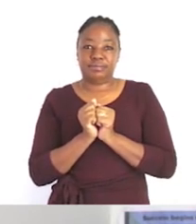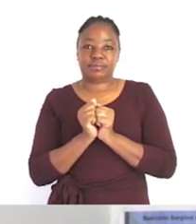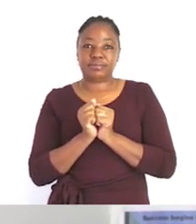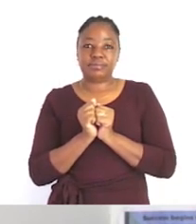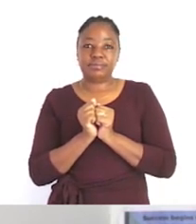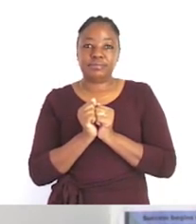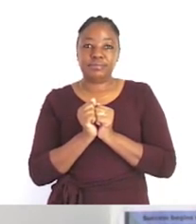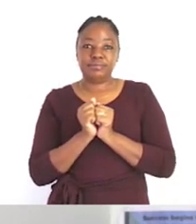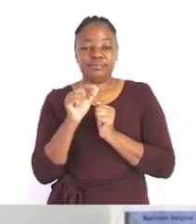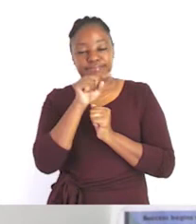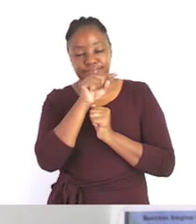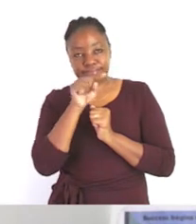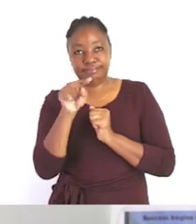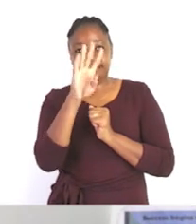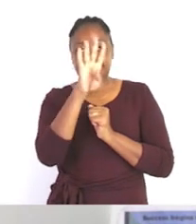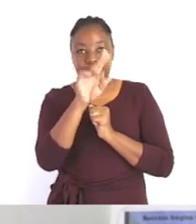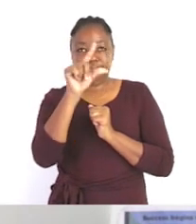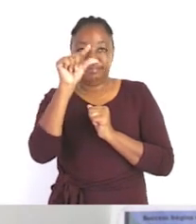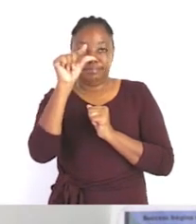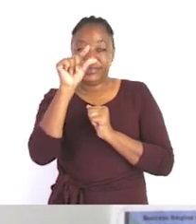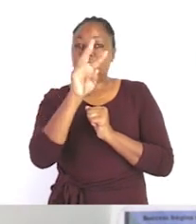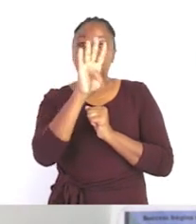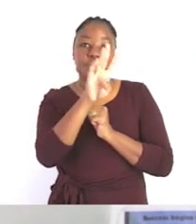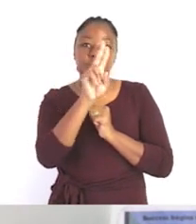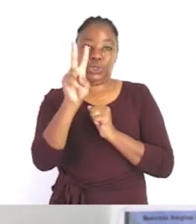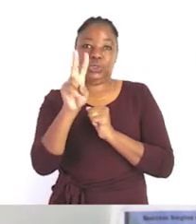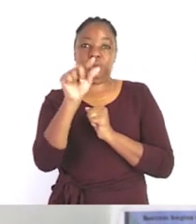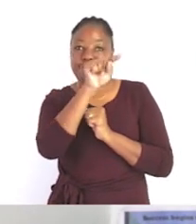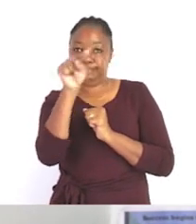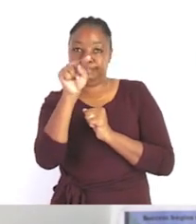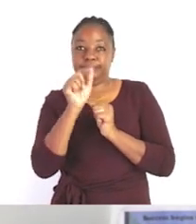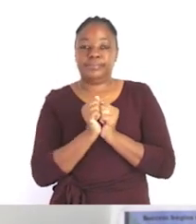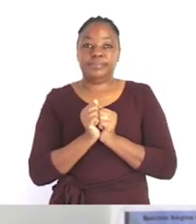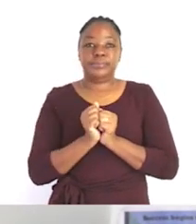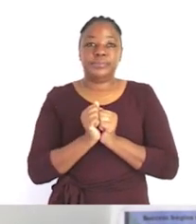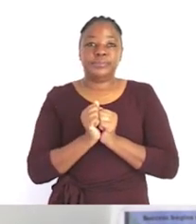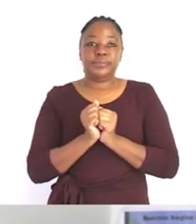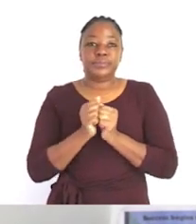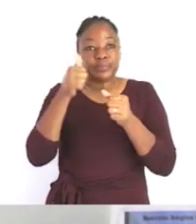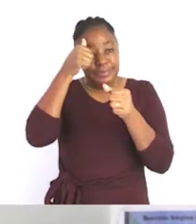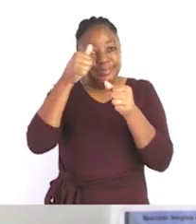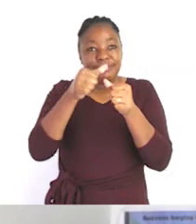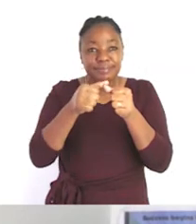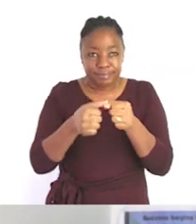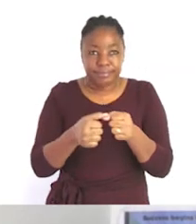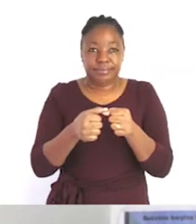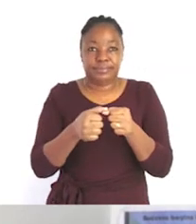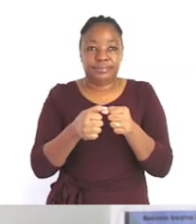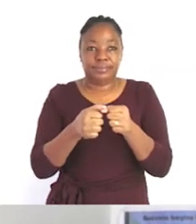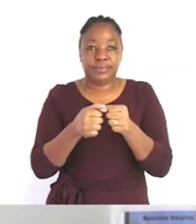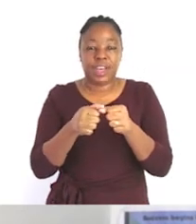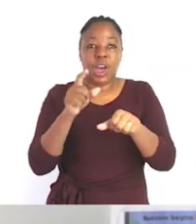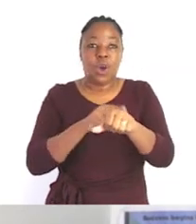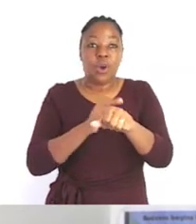and cancel the number 42. Now remember, children, you have to check your work.